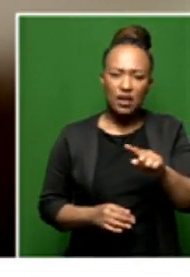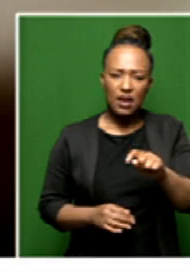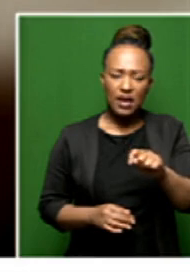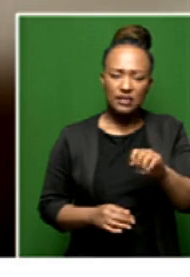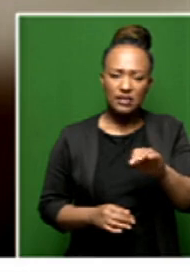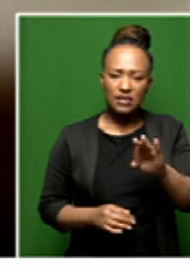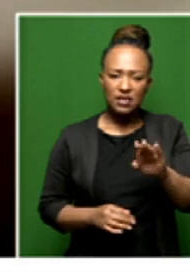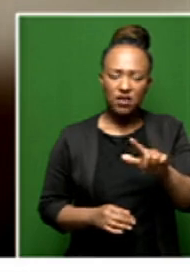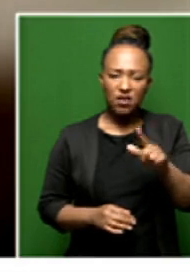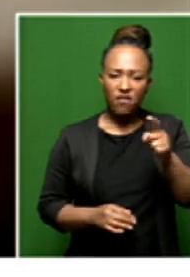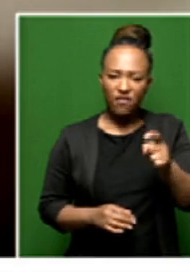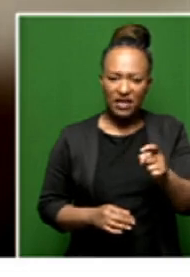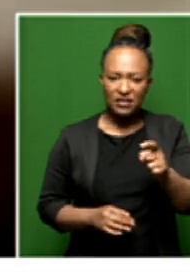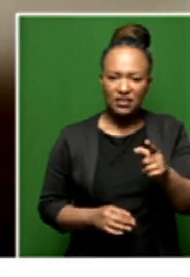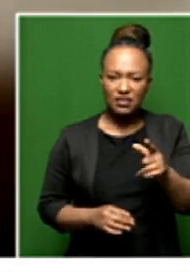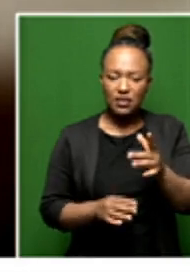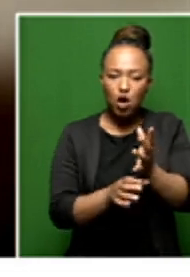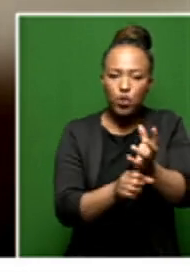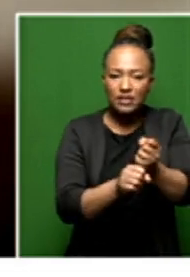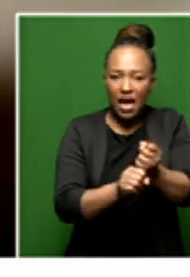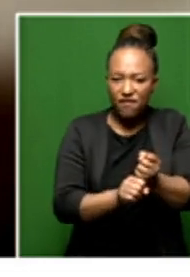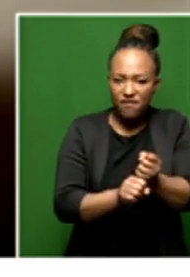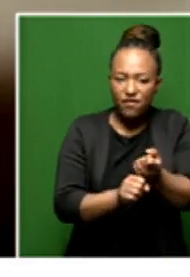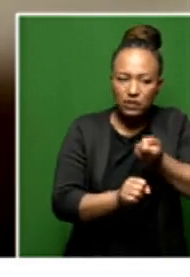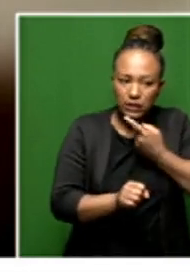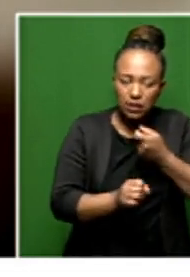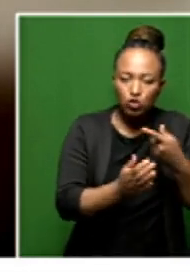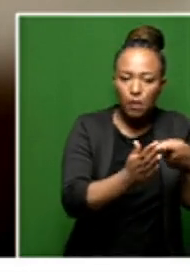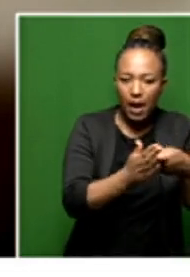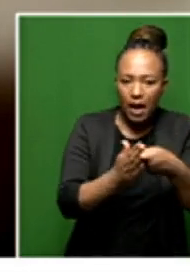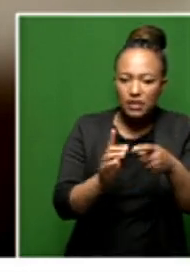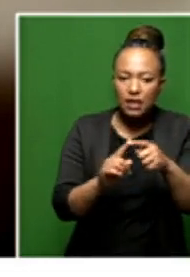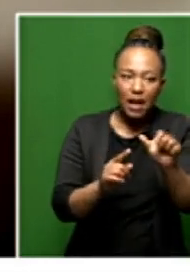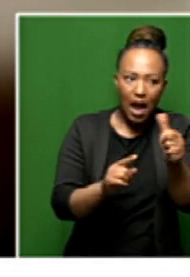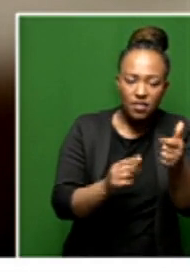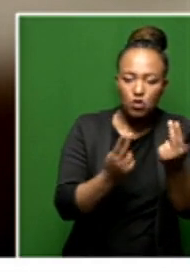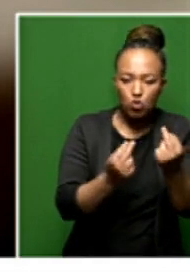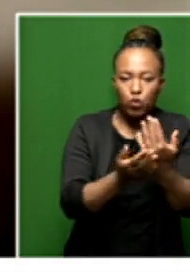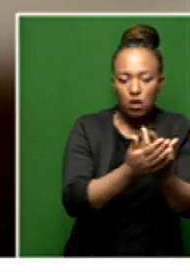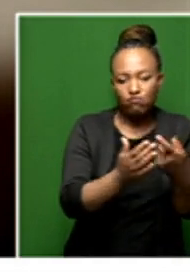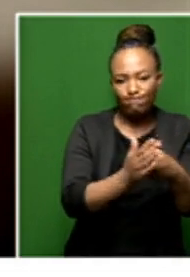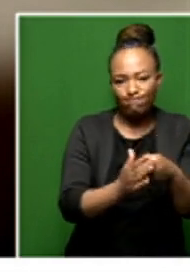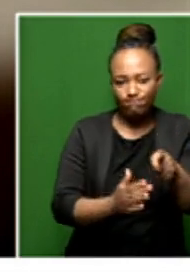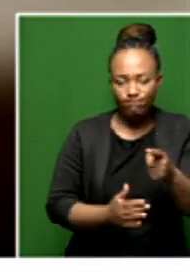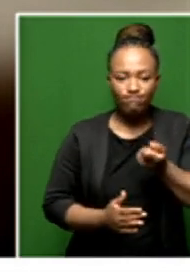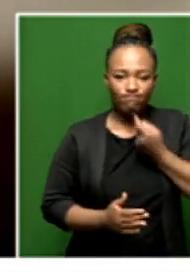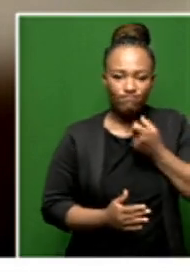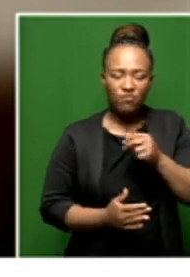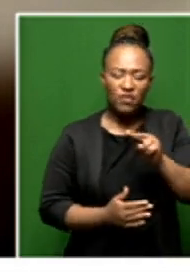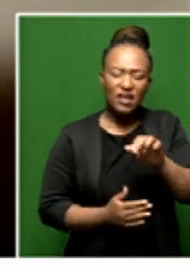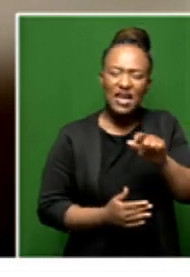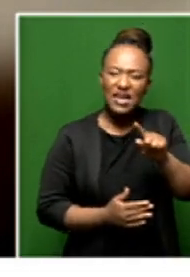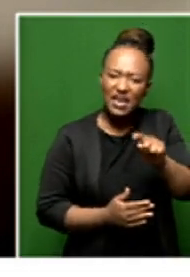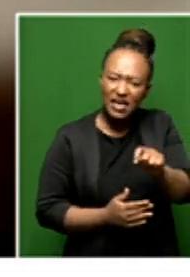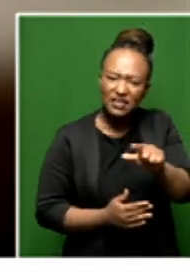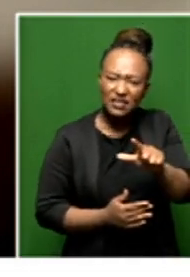buying these reserve and watch antibiotics, and also the new ones that will come up. So what does Netflix model mean